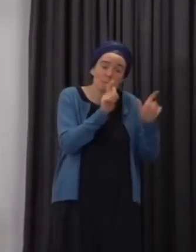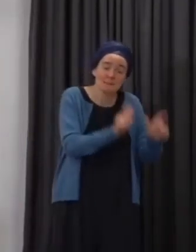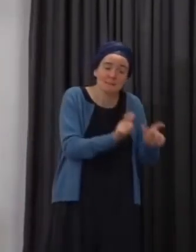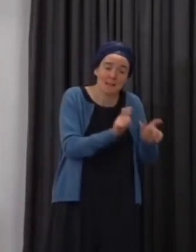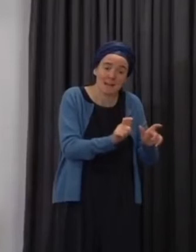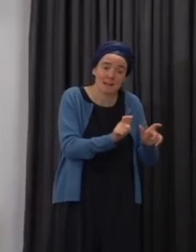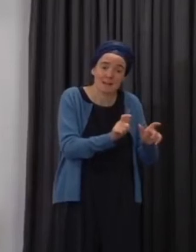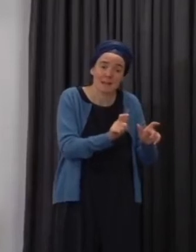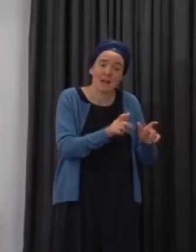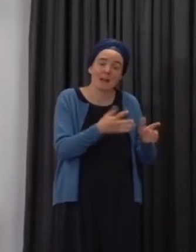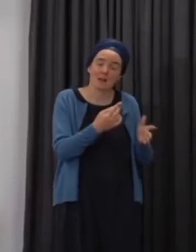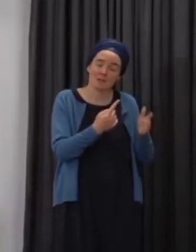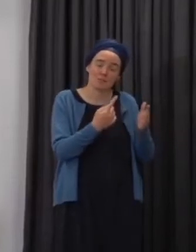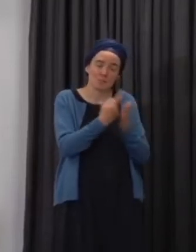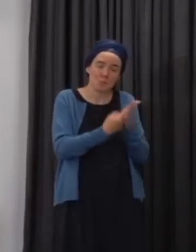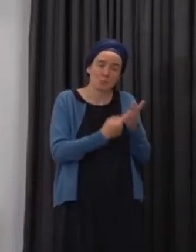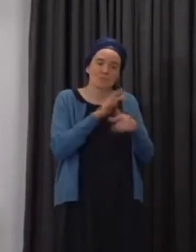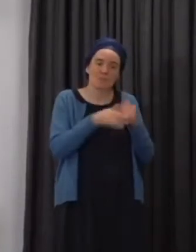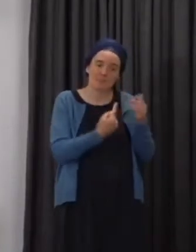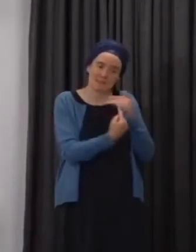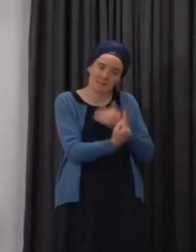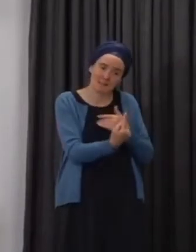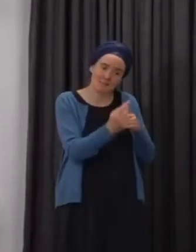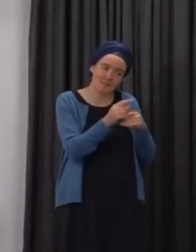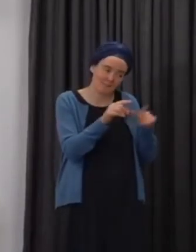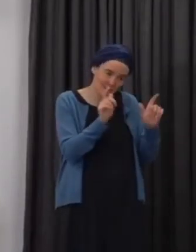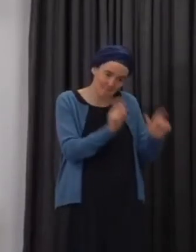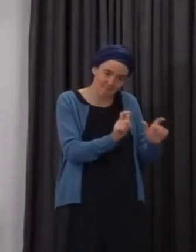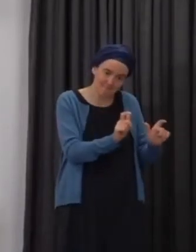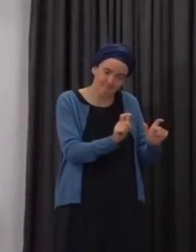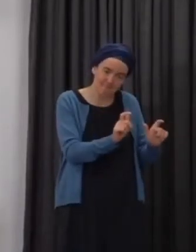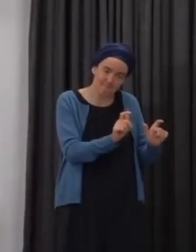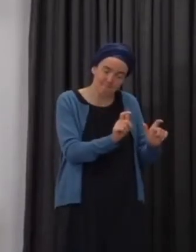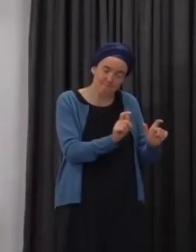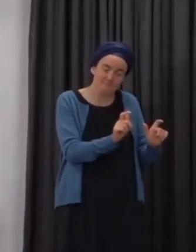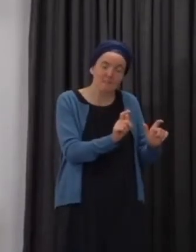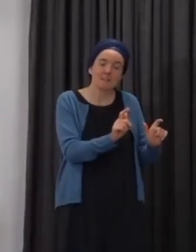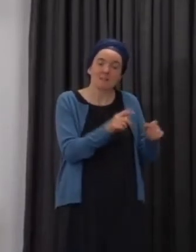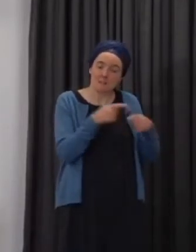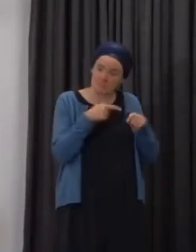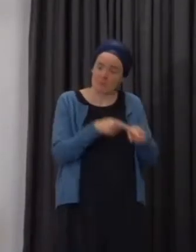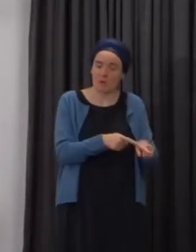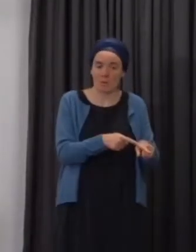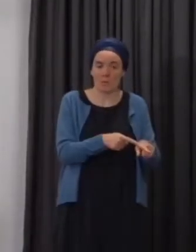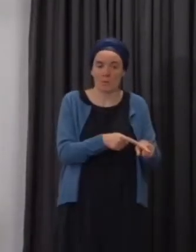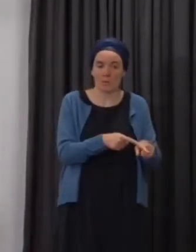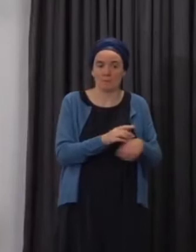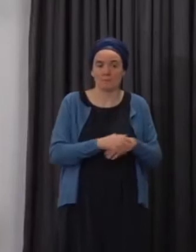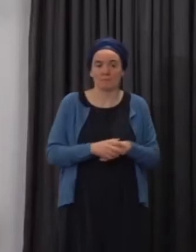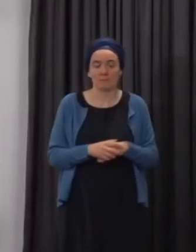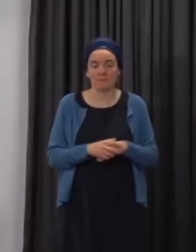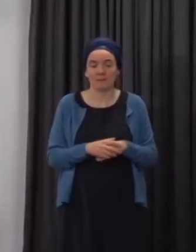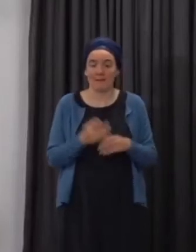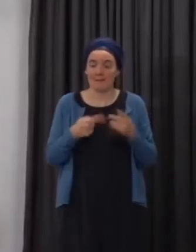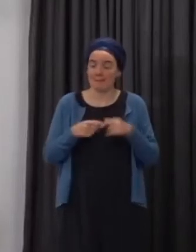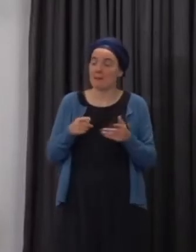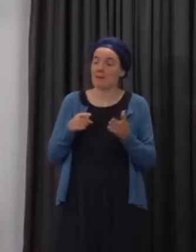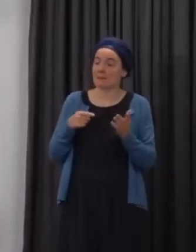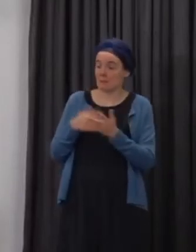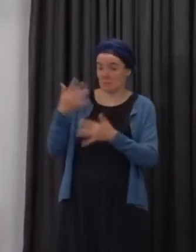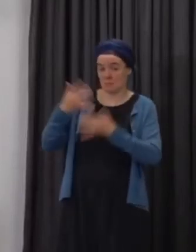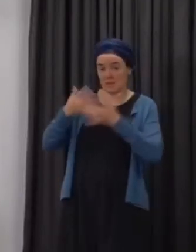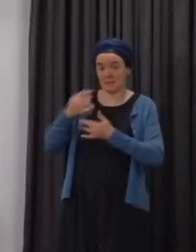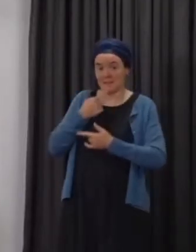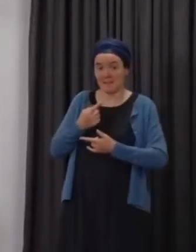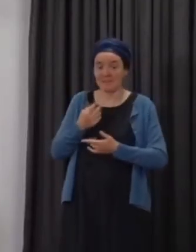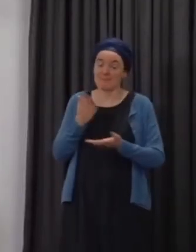on self-isolation if that's what they should do, both before they have a test and get a result, and including if they're of course positive. Because if